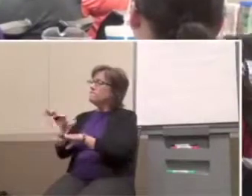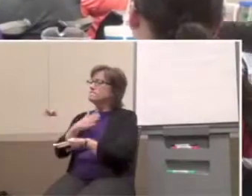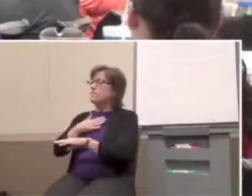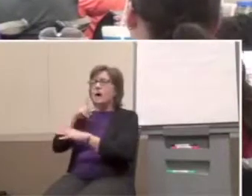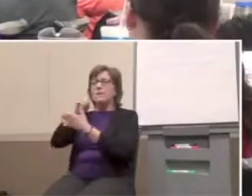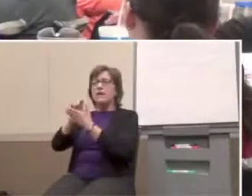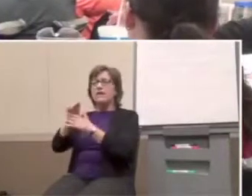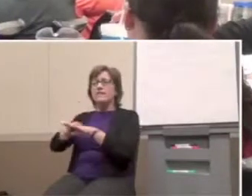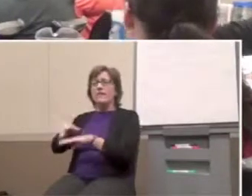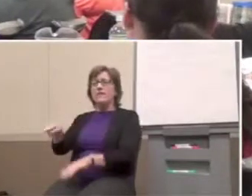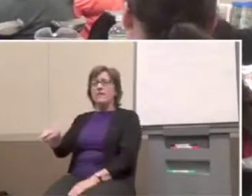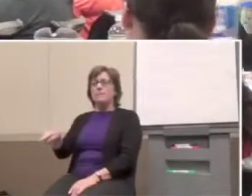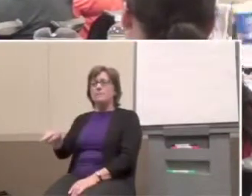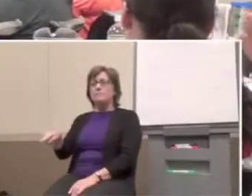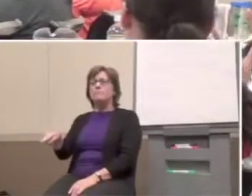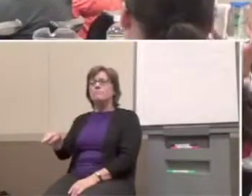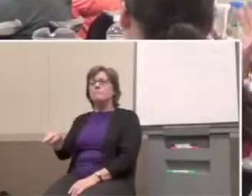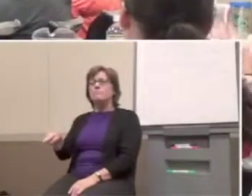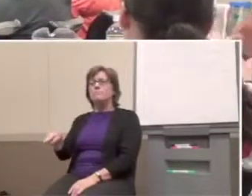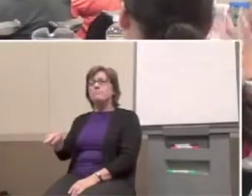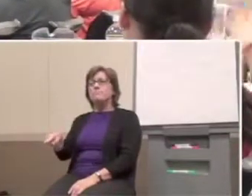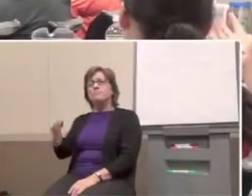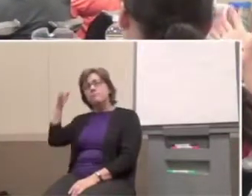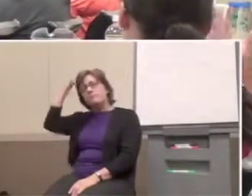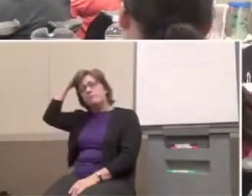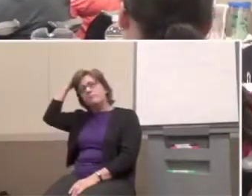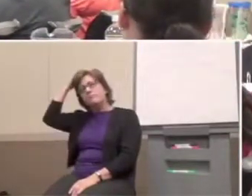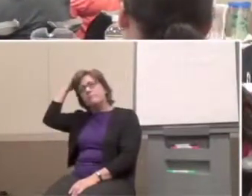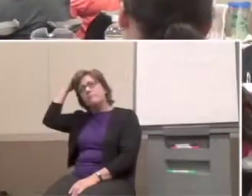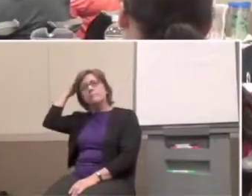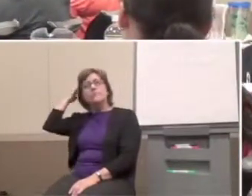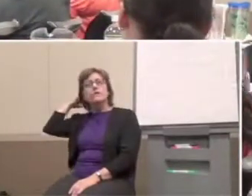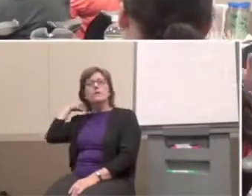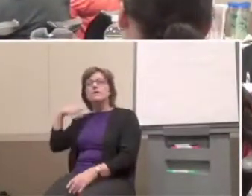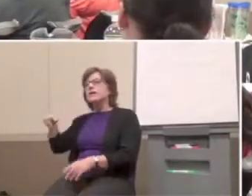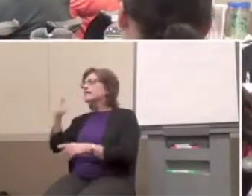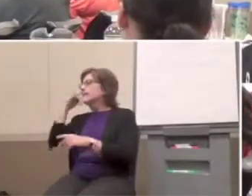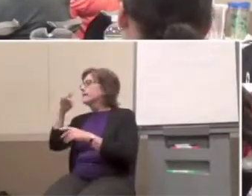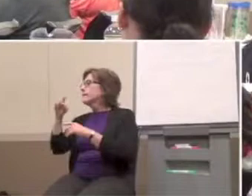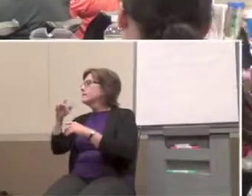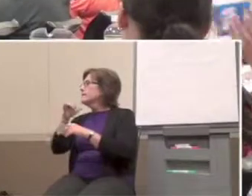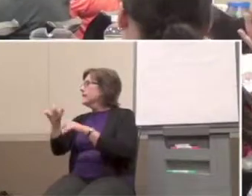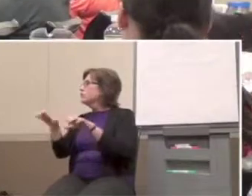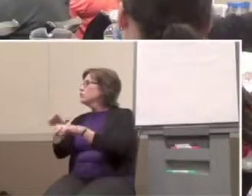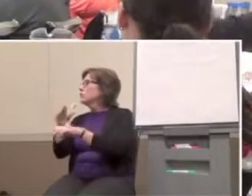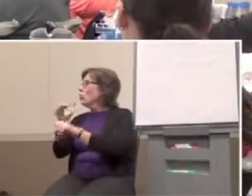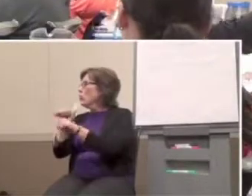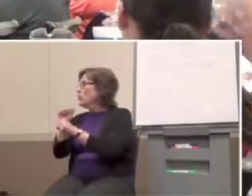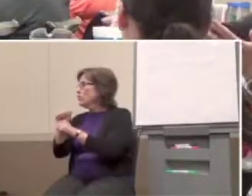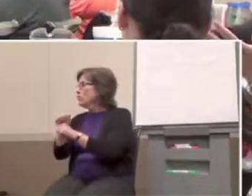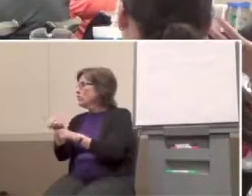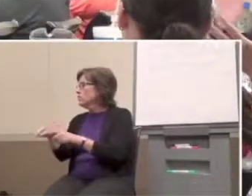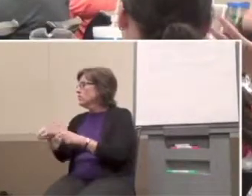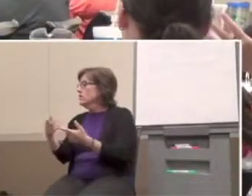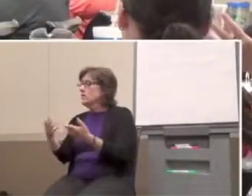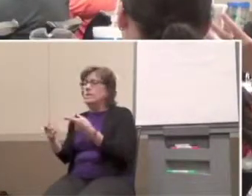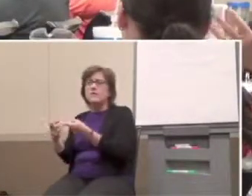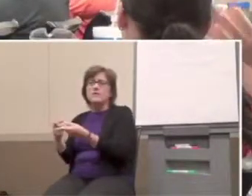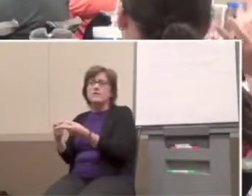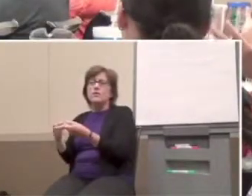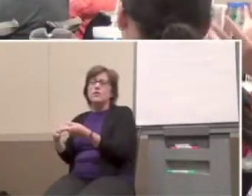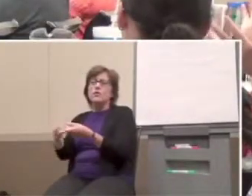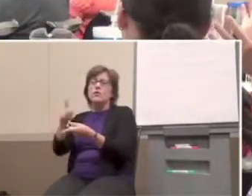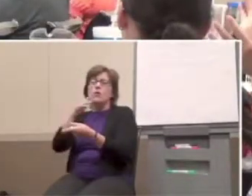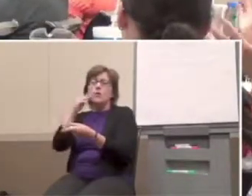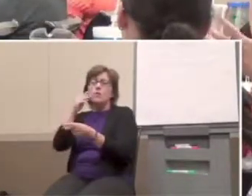so just an example, like a kid not doing homework, well, it might be a kid that is going home every night,